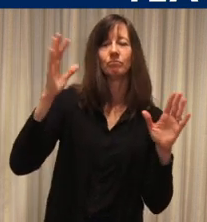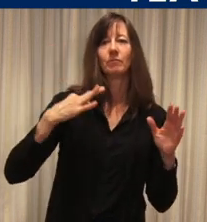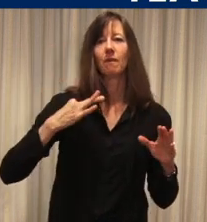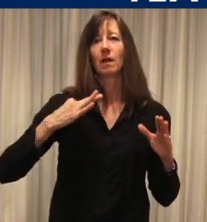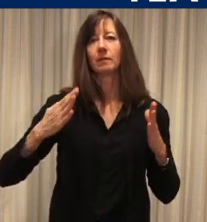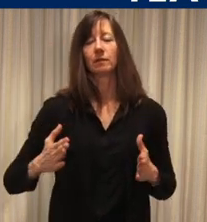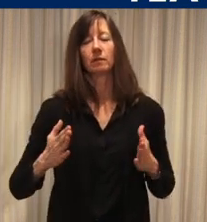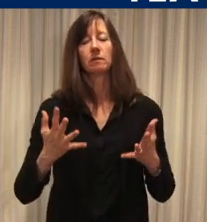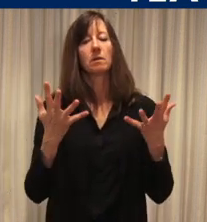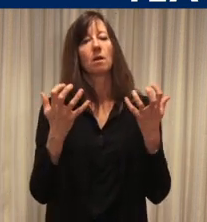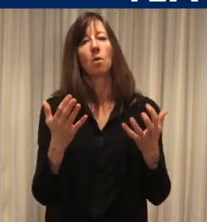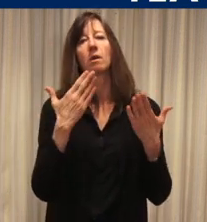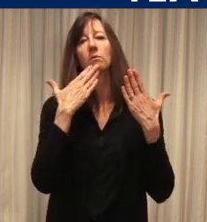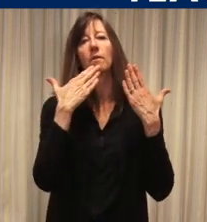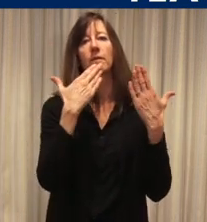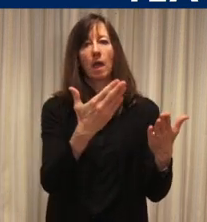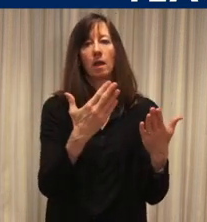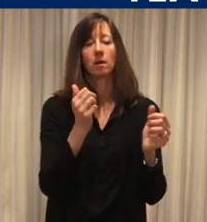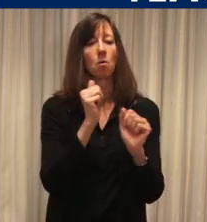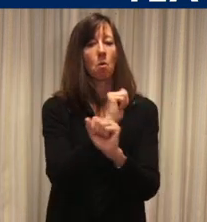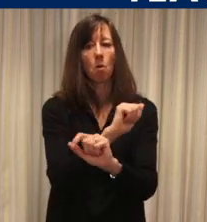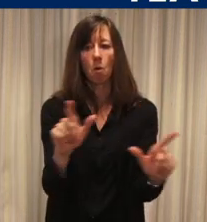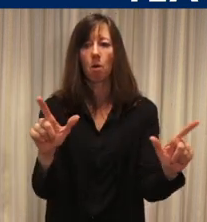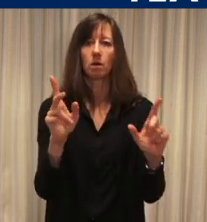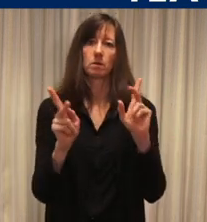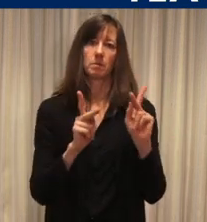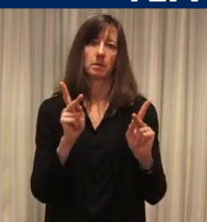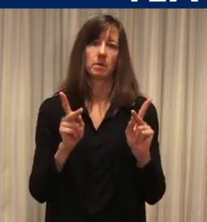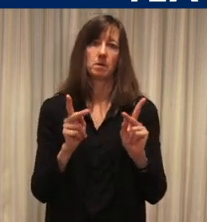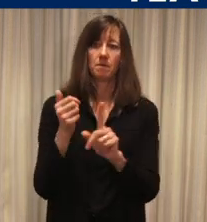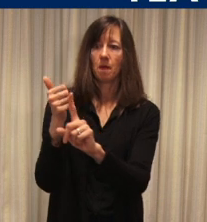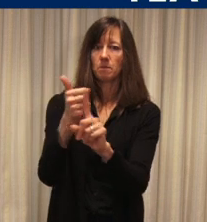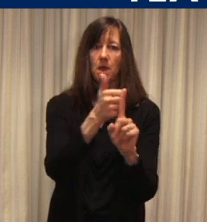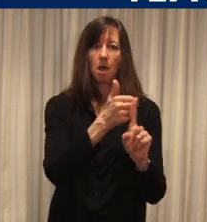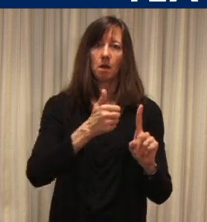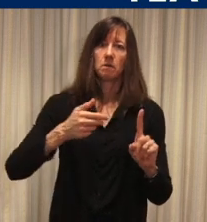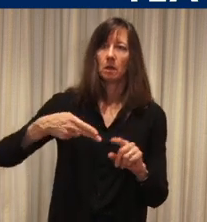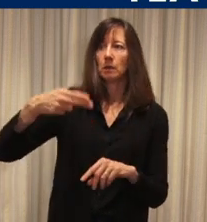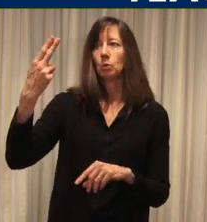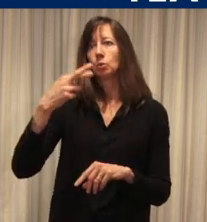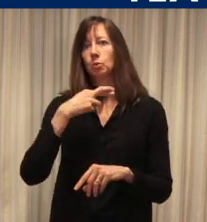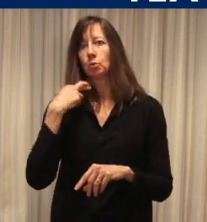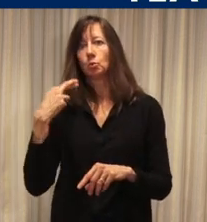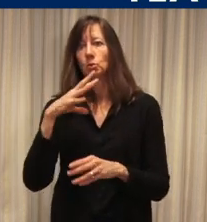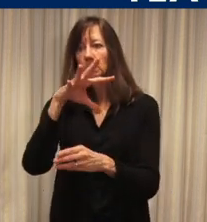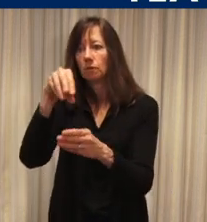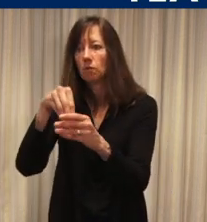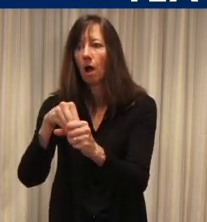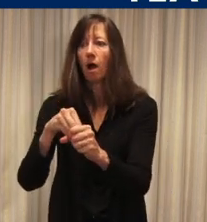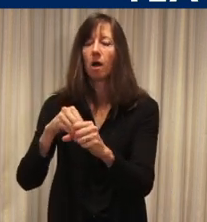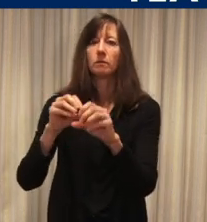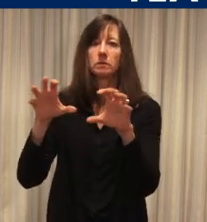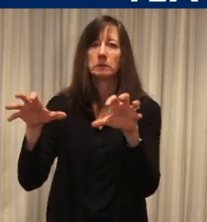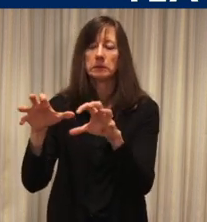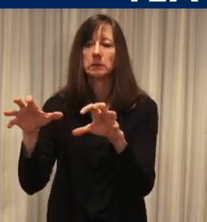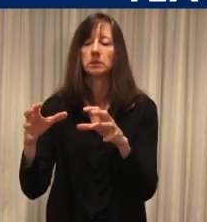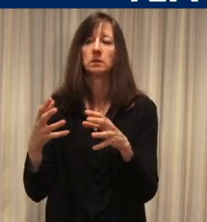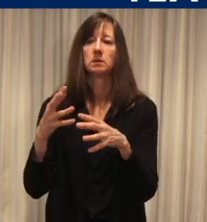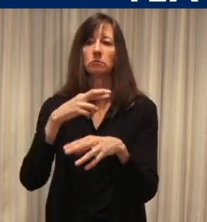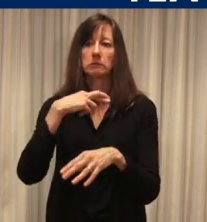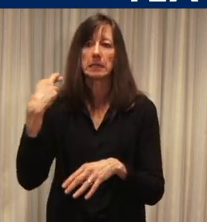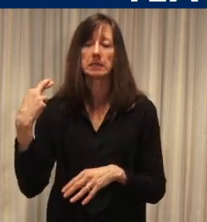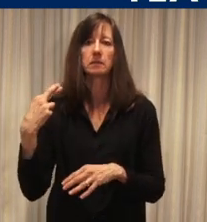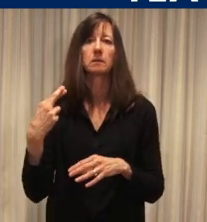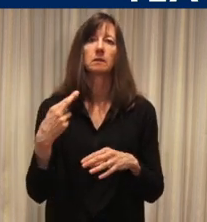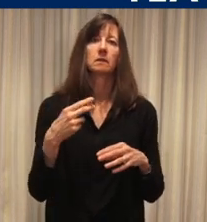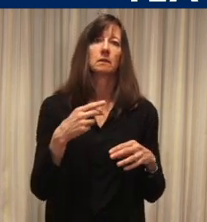those that are putting themselves at risk now, from our healthcare workers to teachers who may not